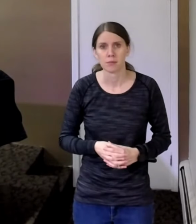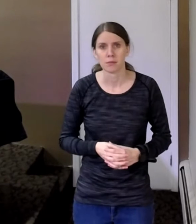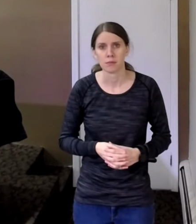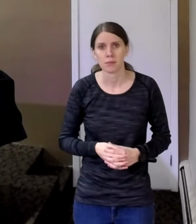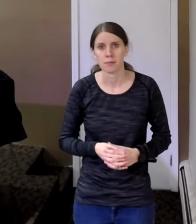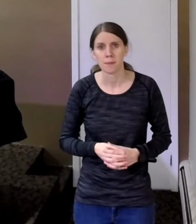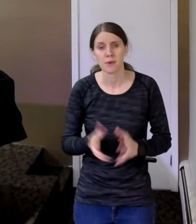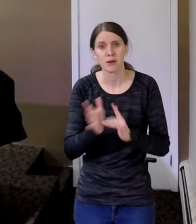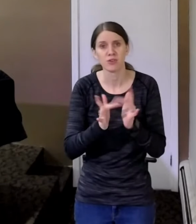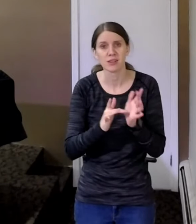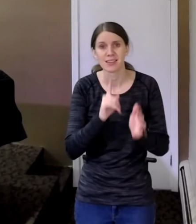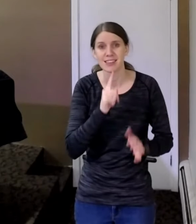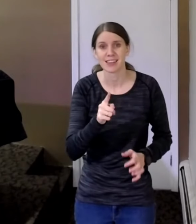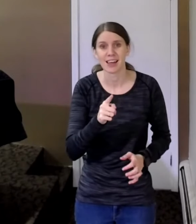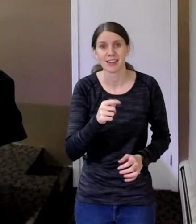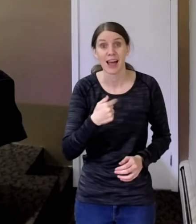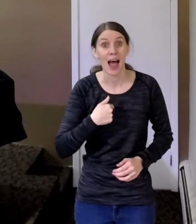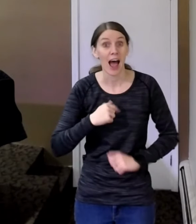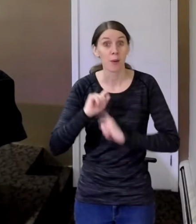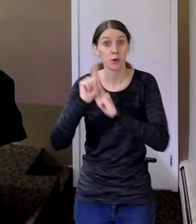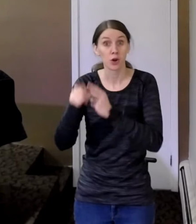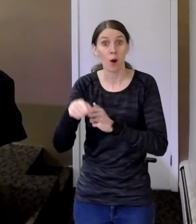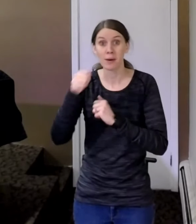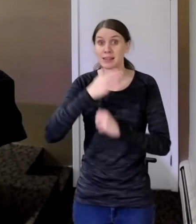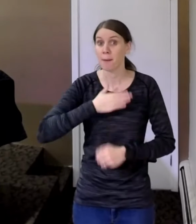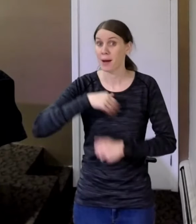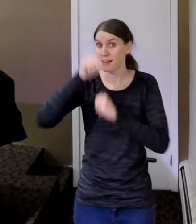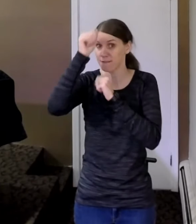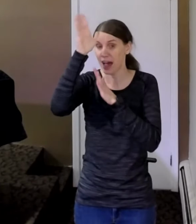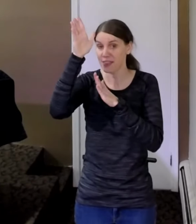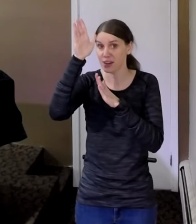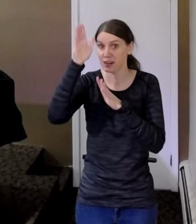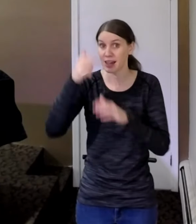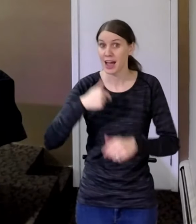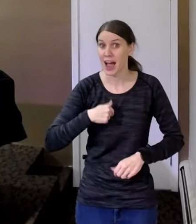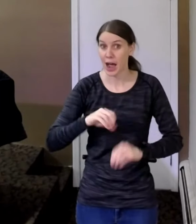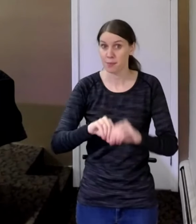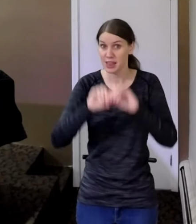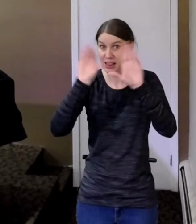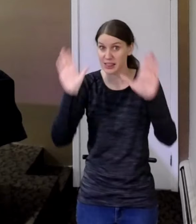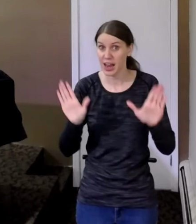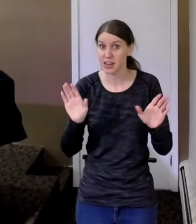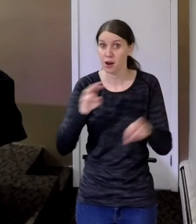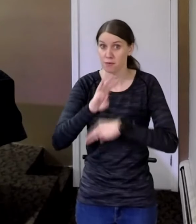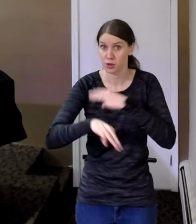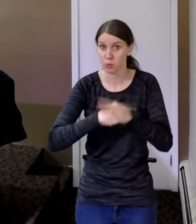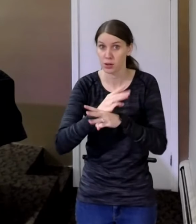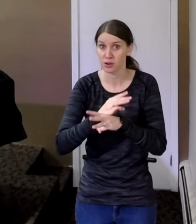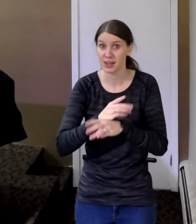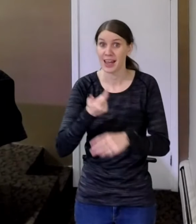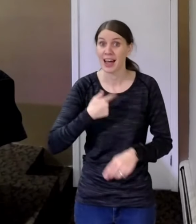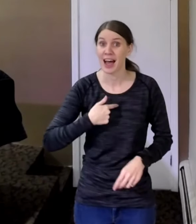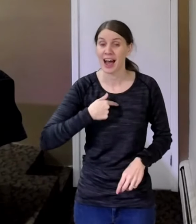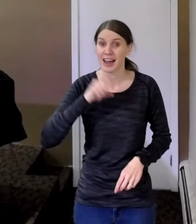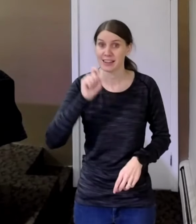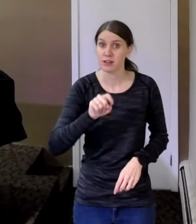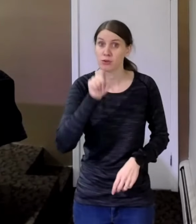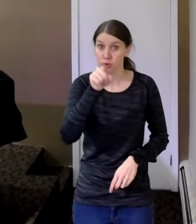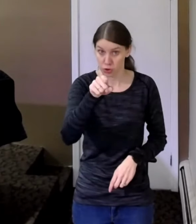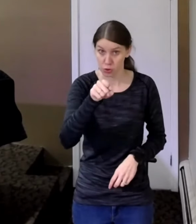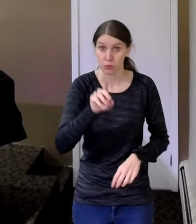Jesus said, I'm going to my Father. I'm the light of the world. I need you to be the light of the world.